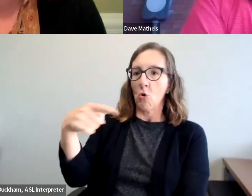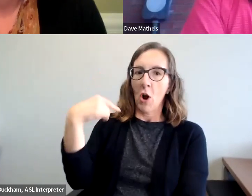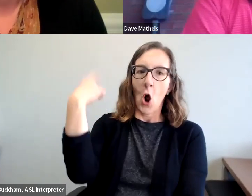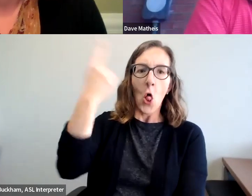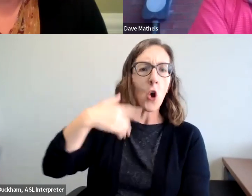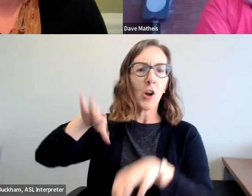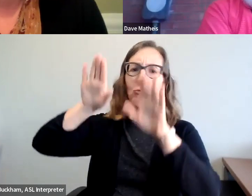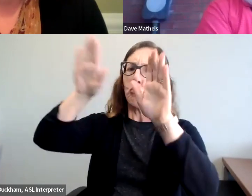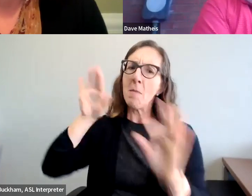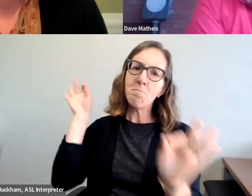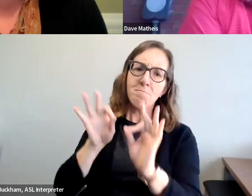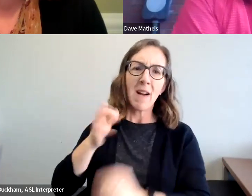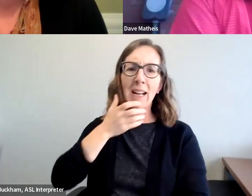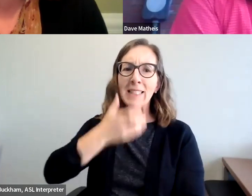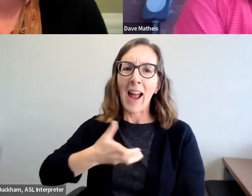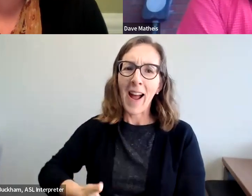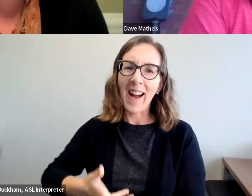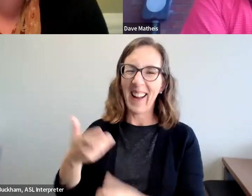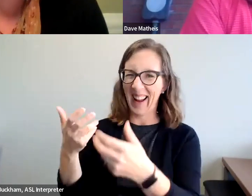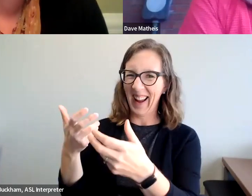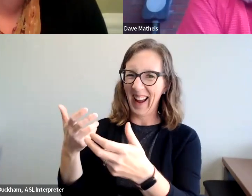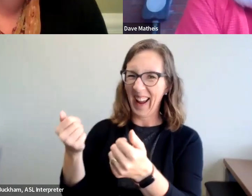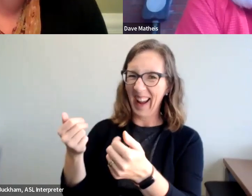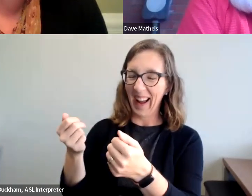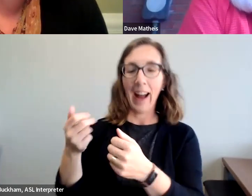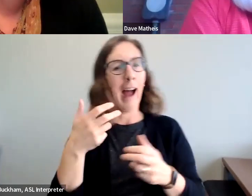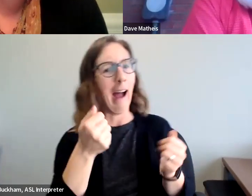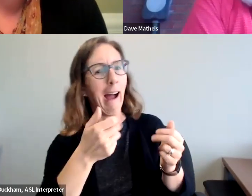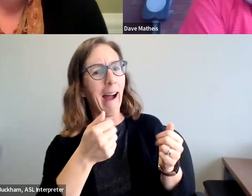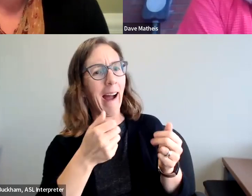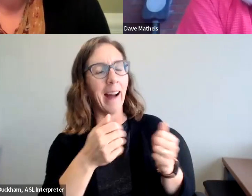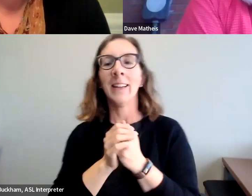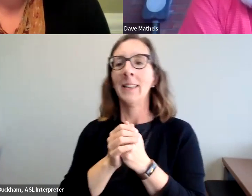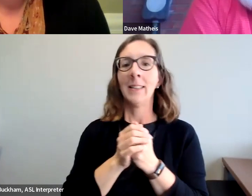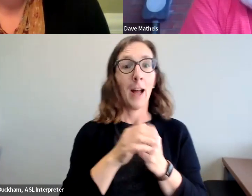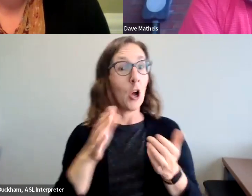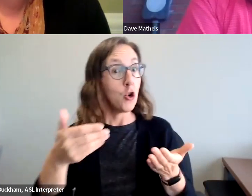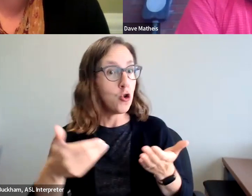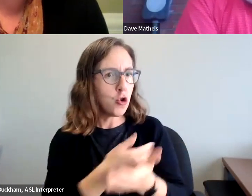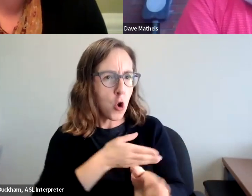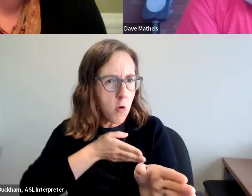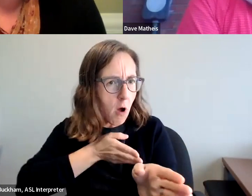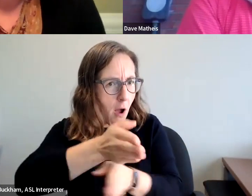So there you go. A new career.